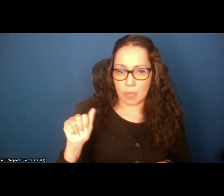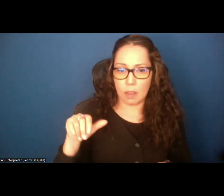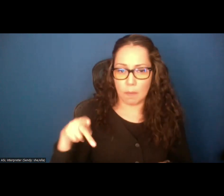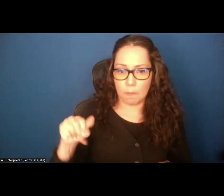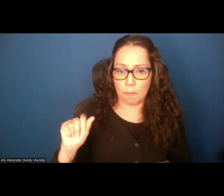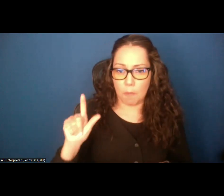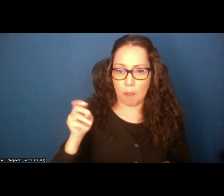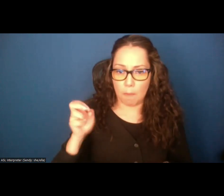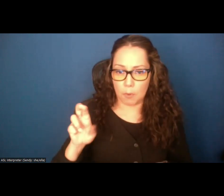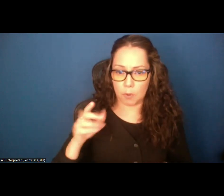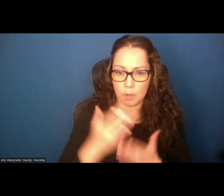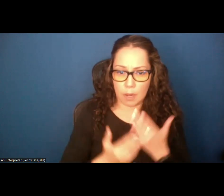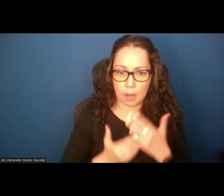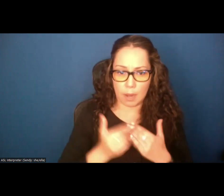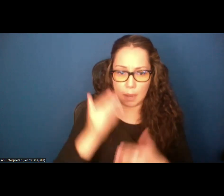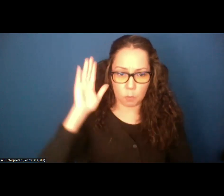I think we will.